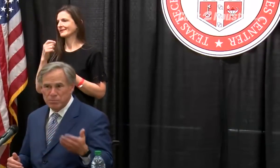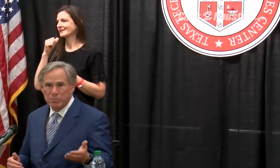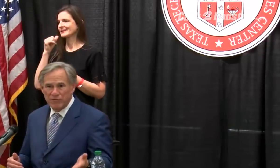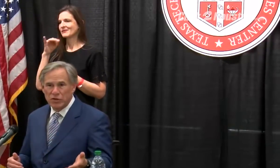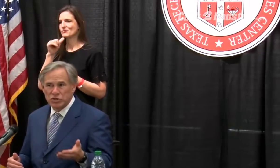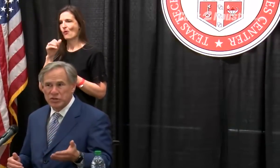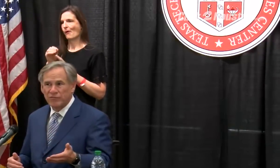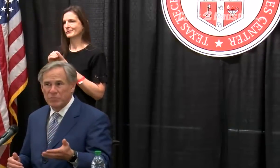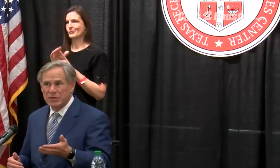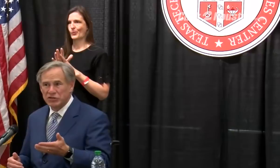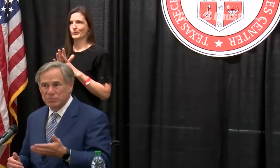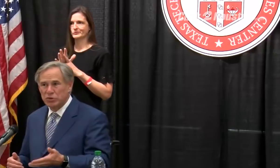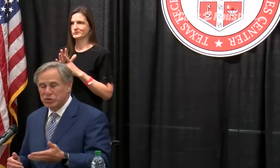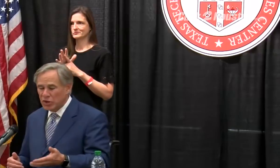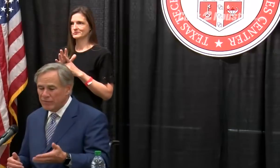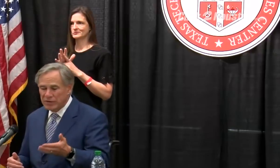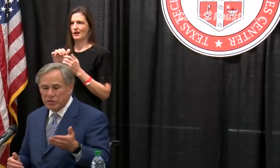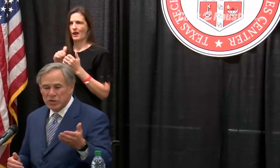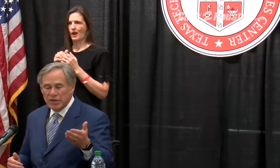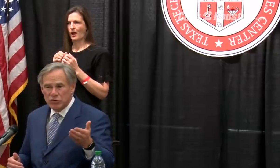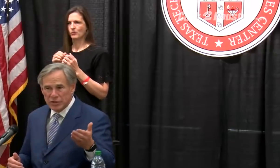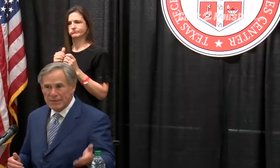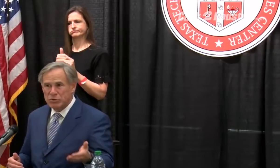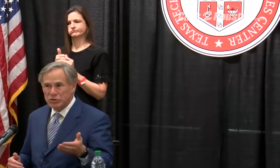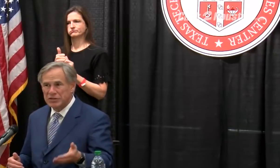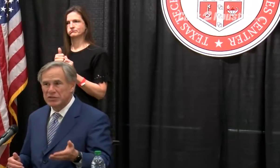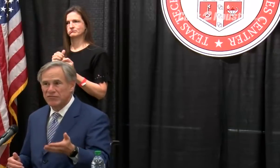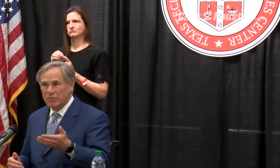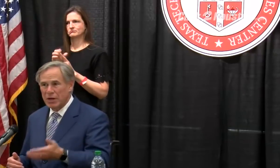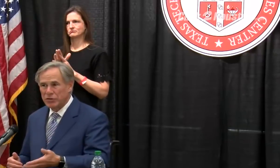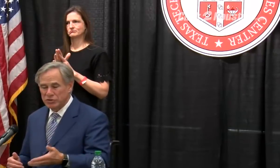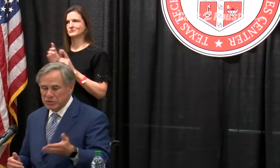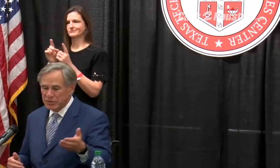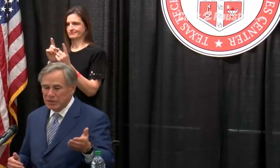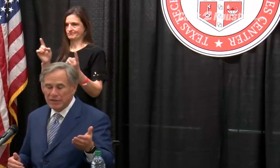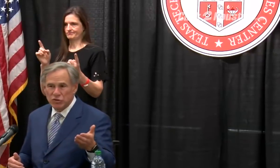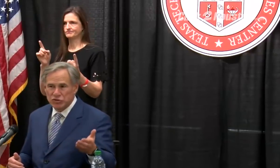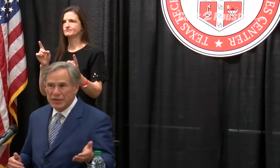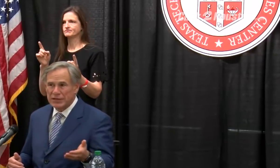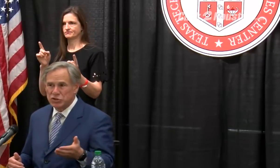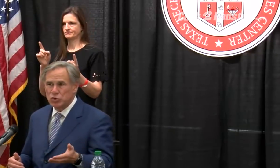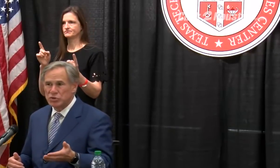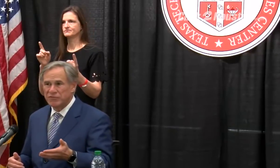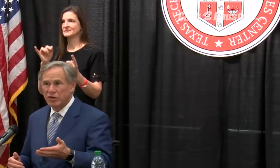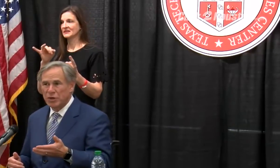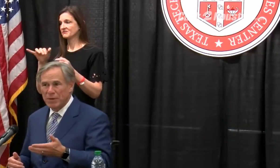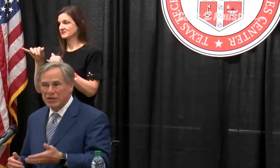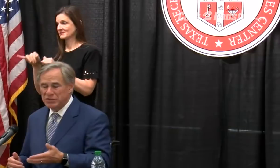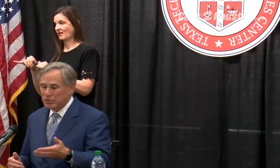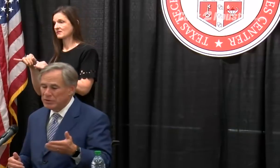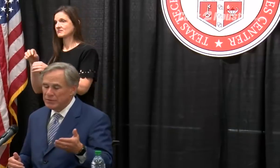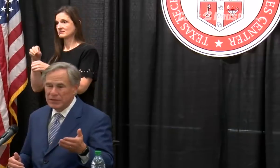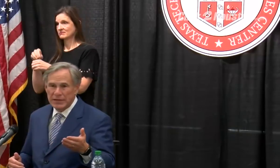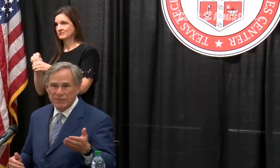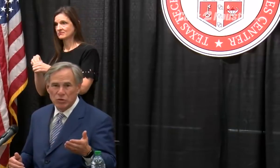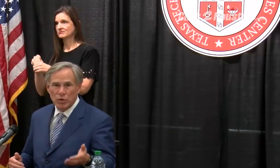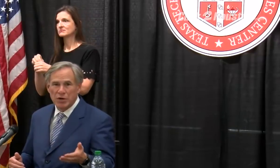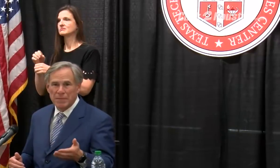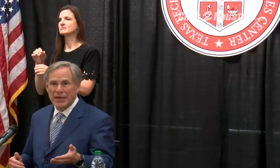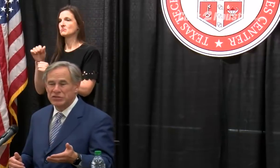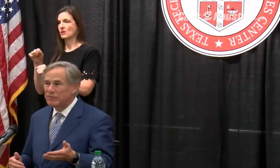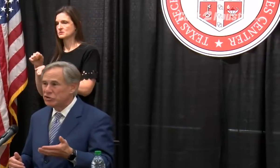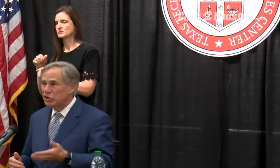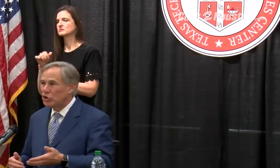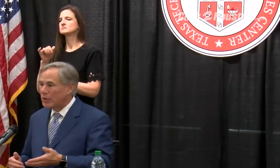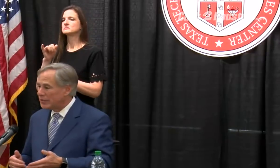can prevent yourself from being exposed to COVID if you keep your distance from others, if you stay indoors if at all possible, if you wear